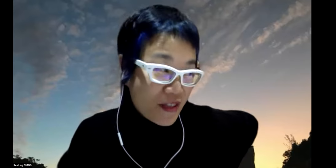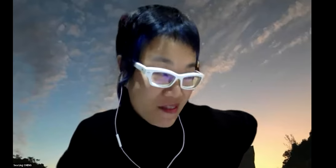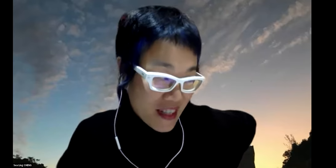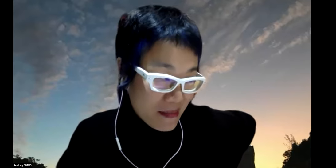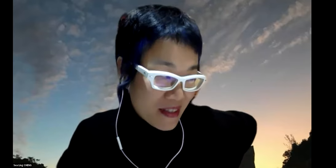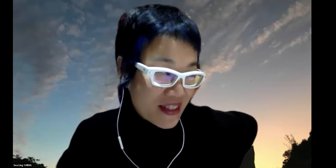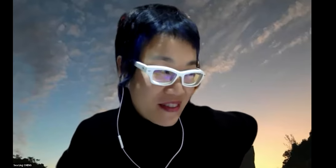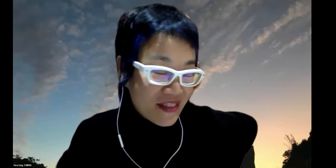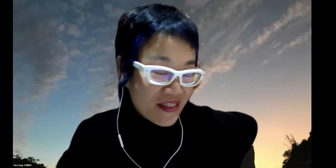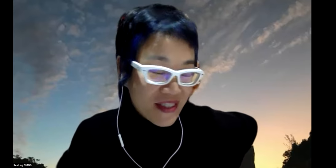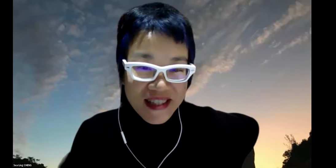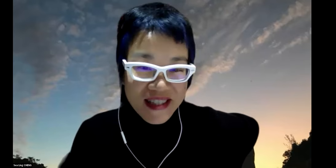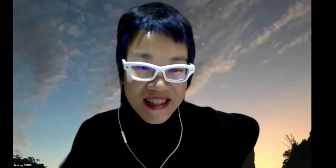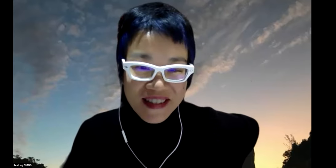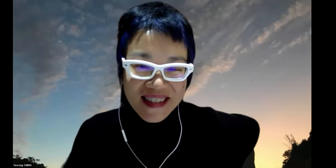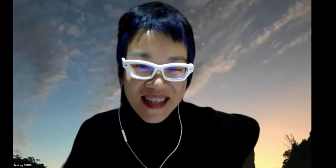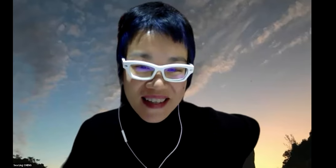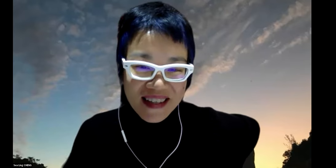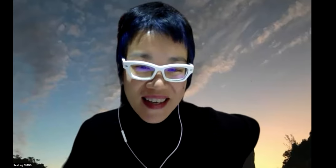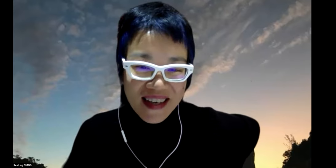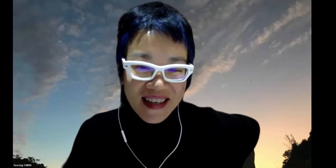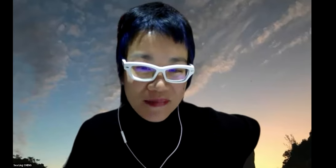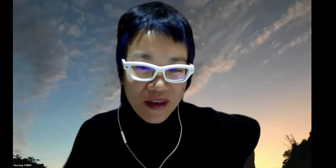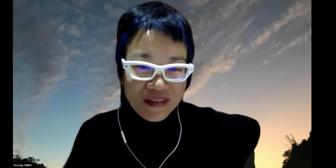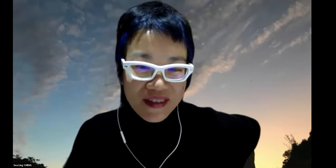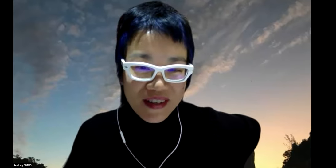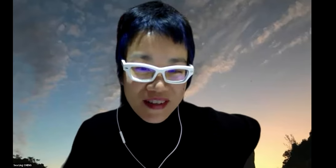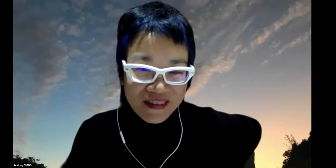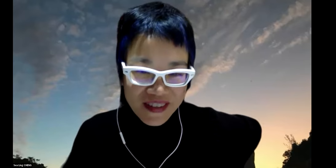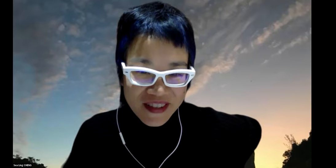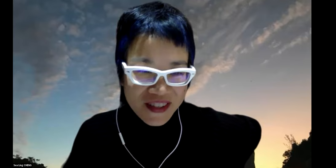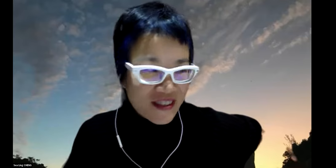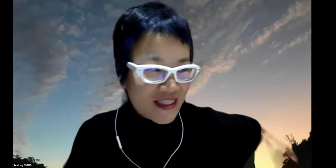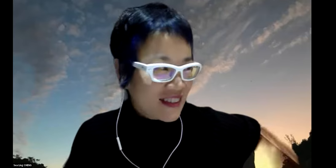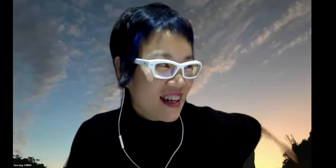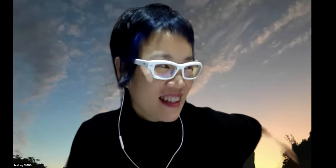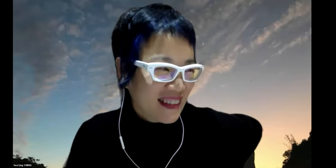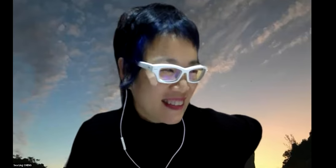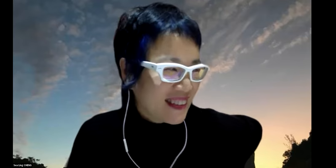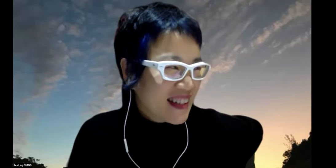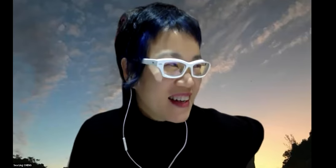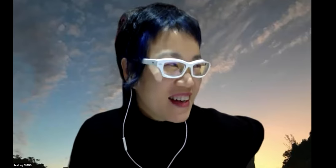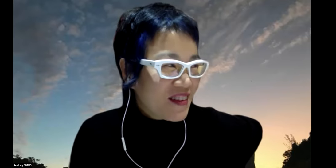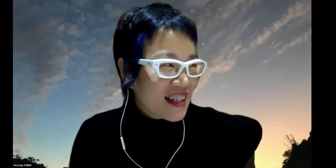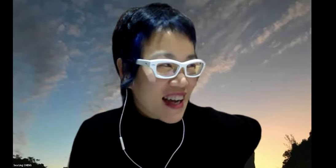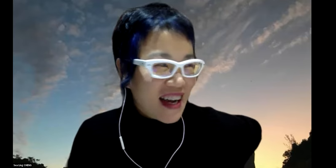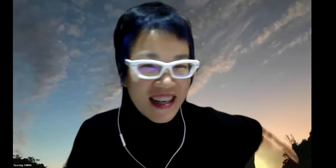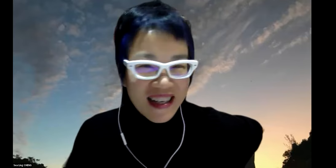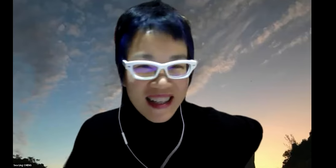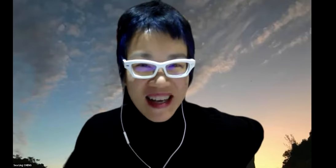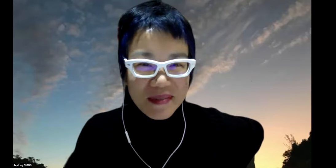Thank you for inviting me to give this presentation. I'm not very sure